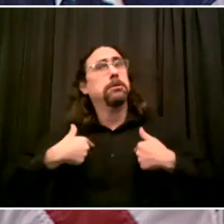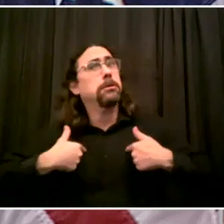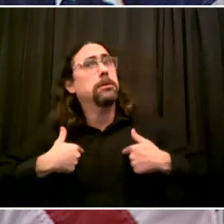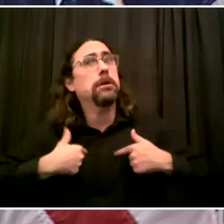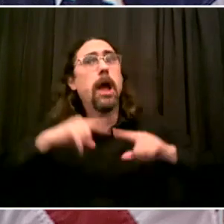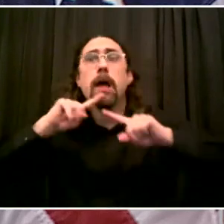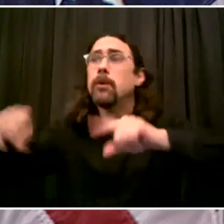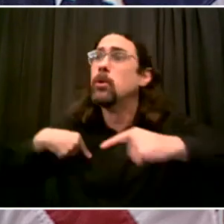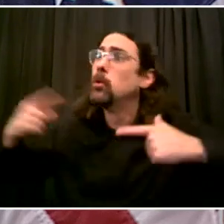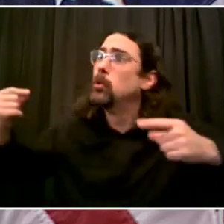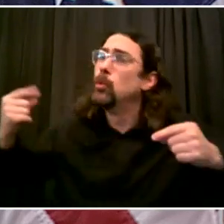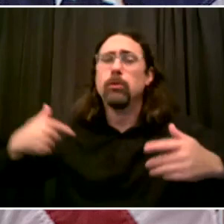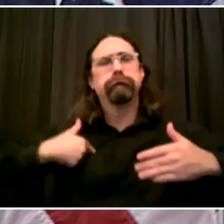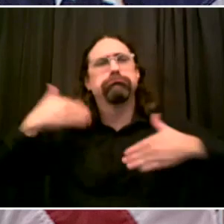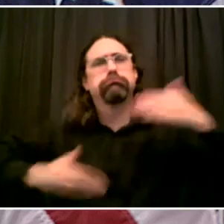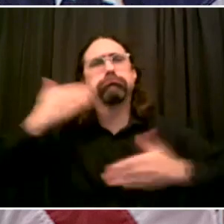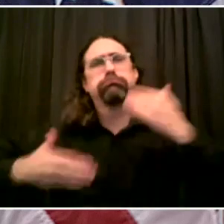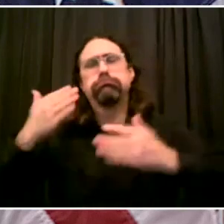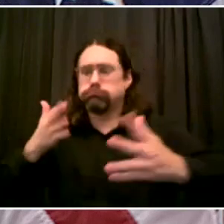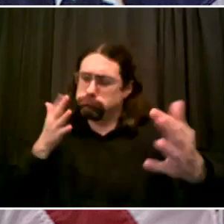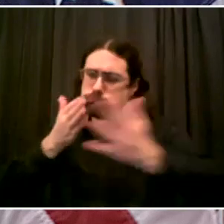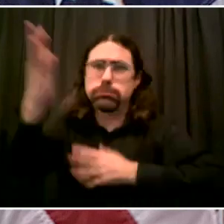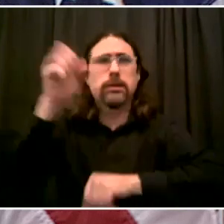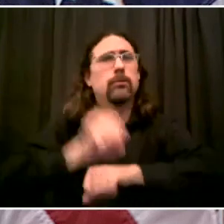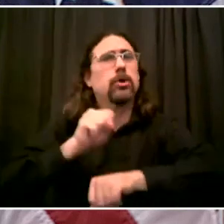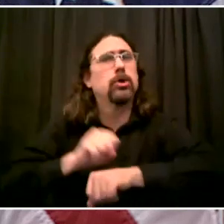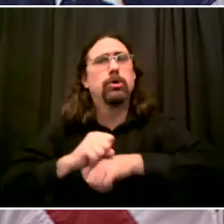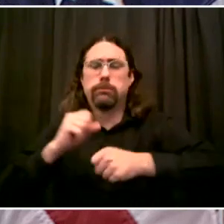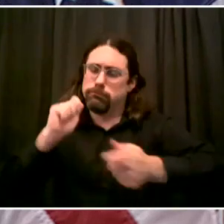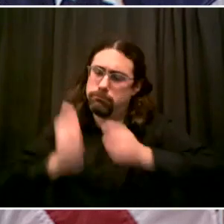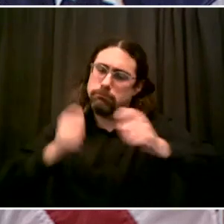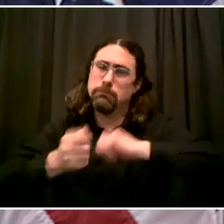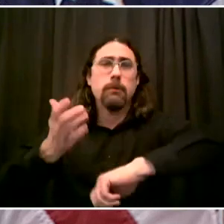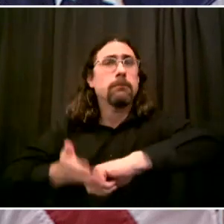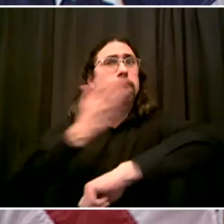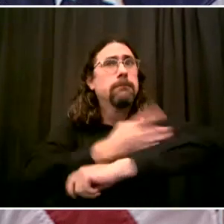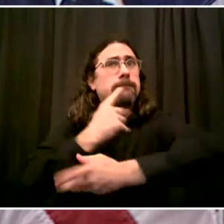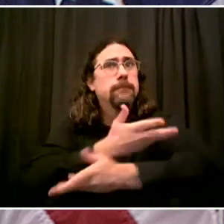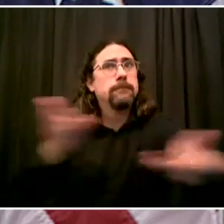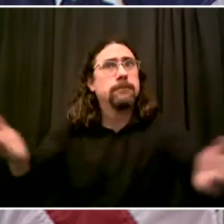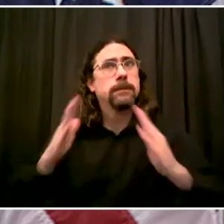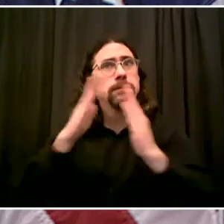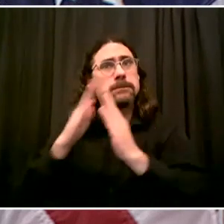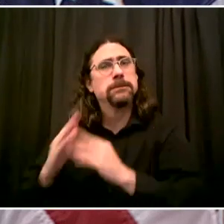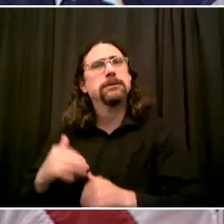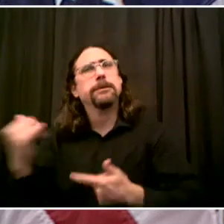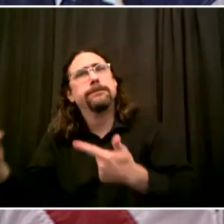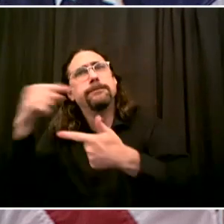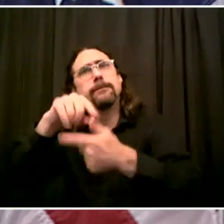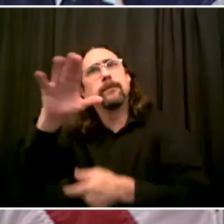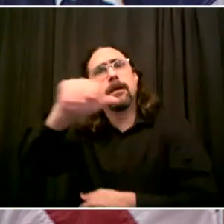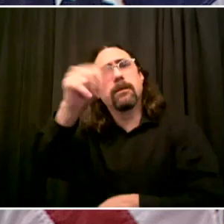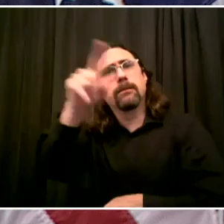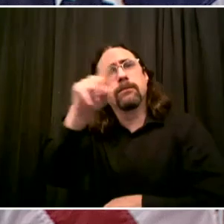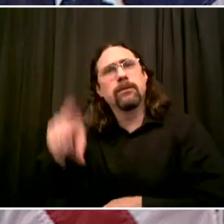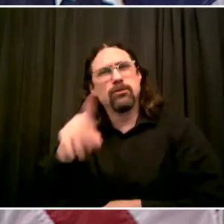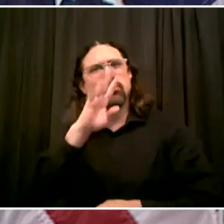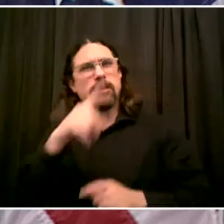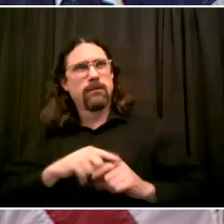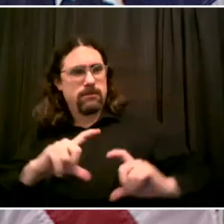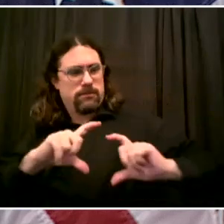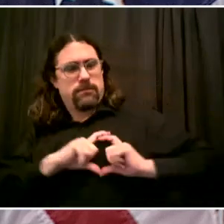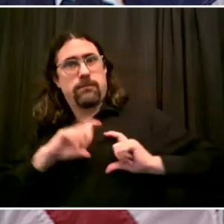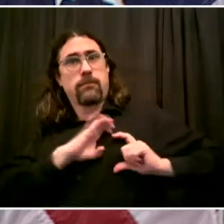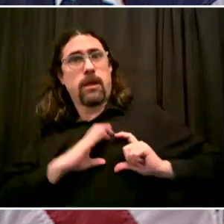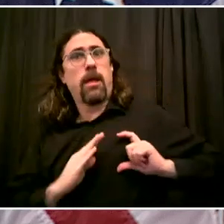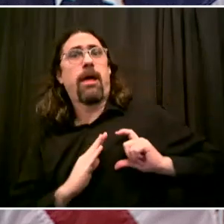allow me to make this personal. One of the stories that my daughter Kiara told me was the frustration that she